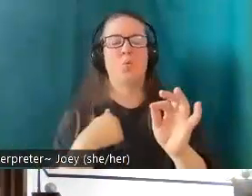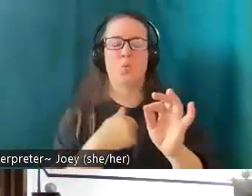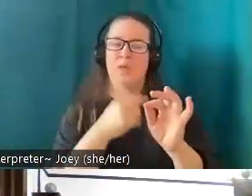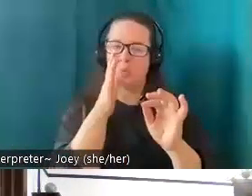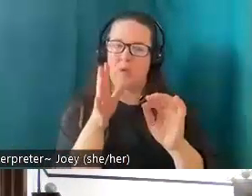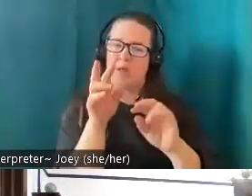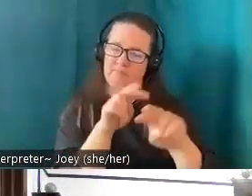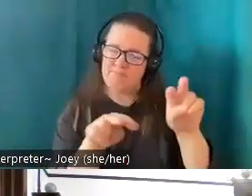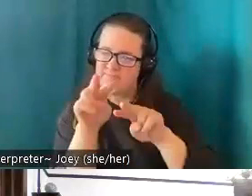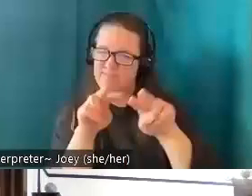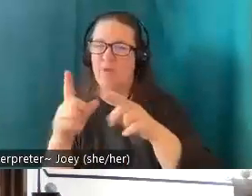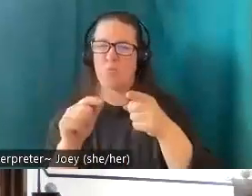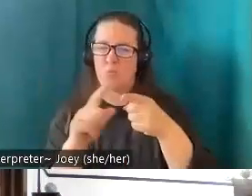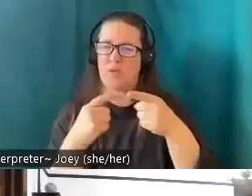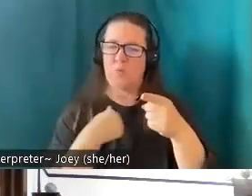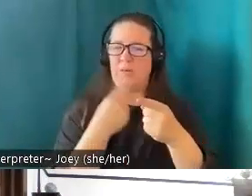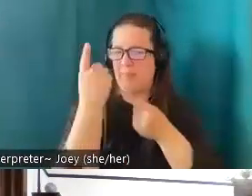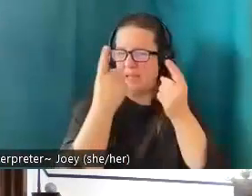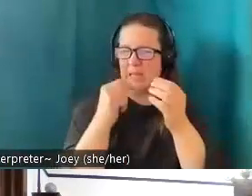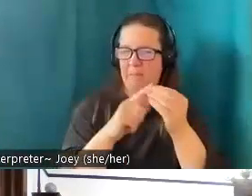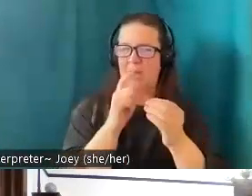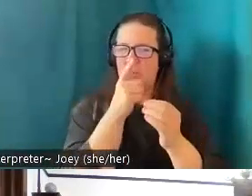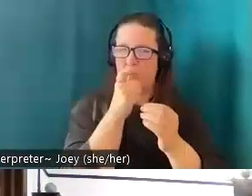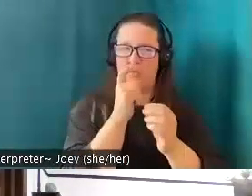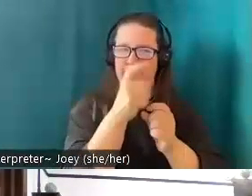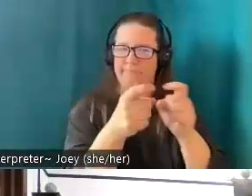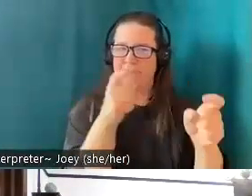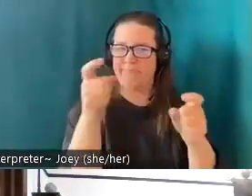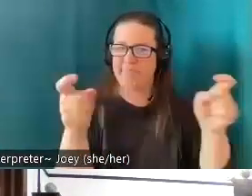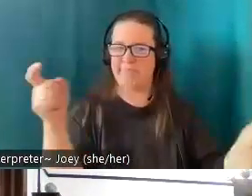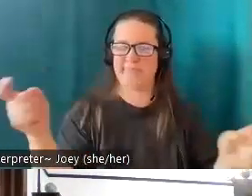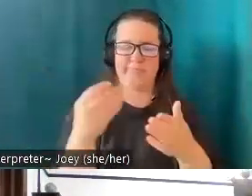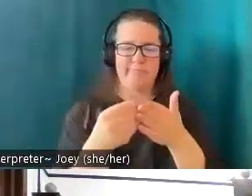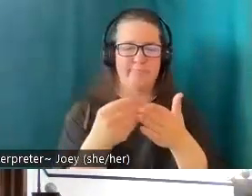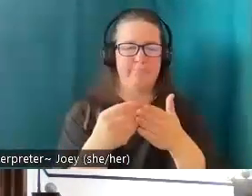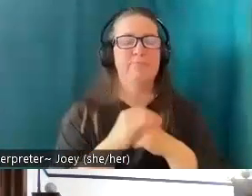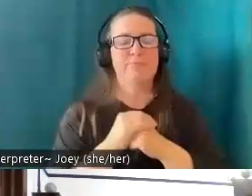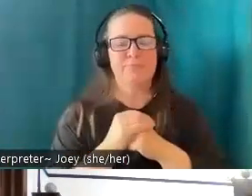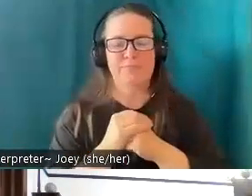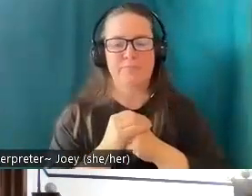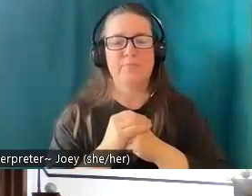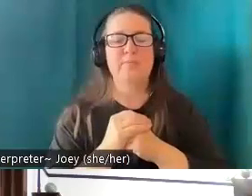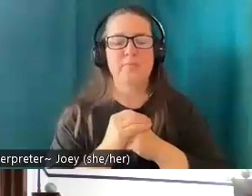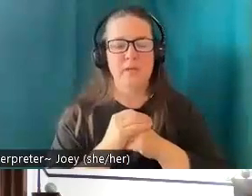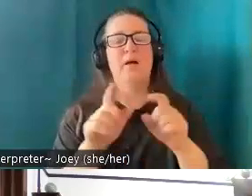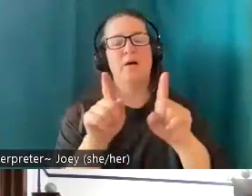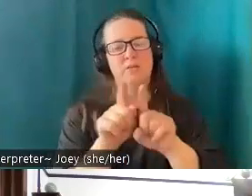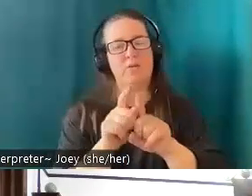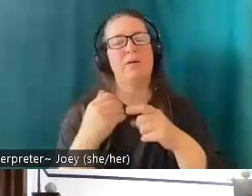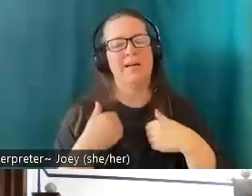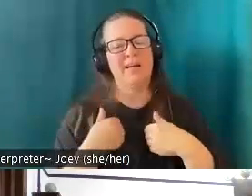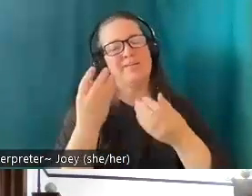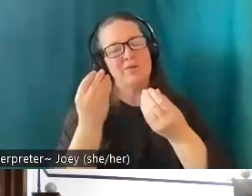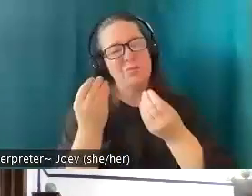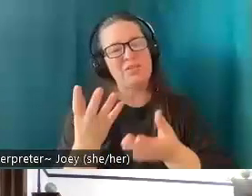distribution. There's also some information in the FAQ for organizations that don't have board and staff. We understand